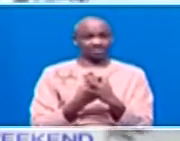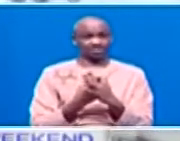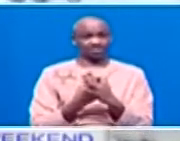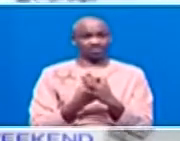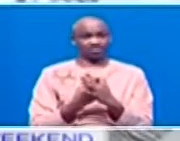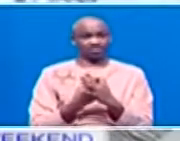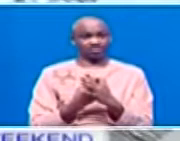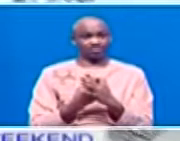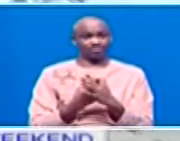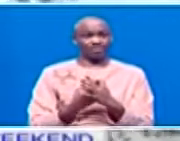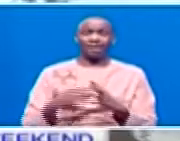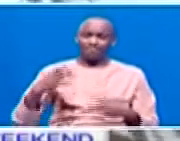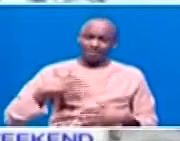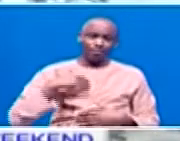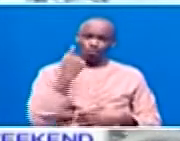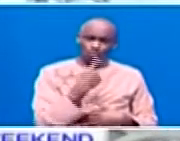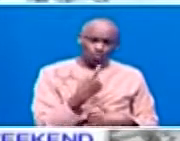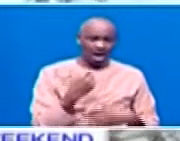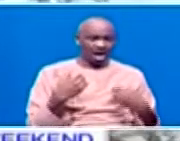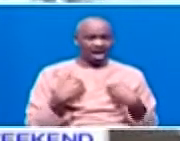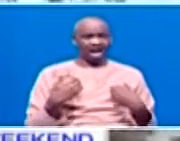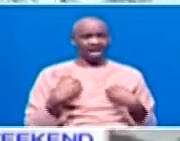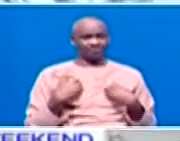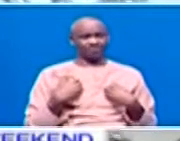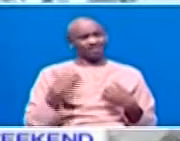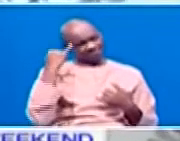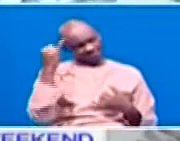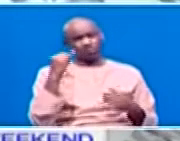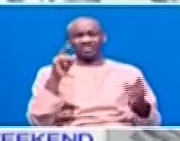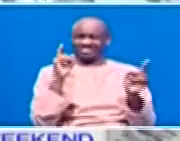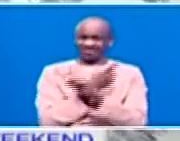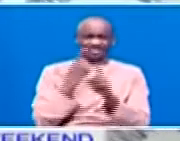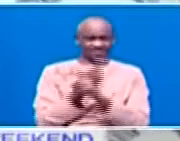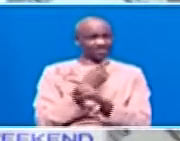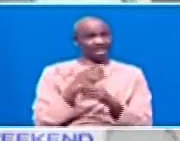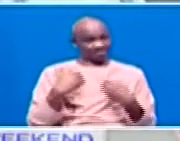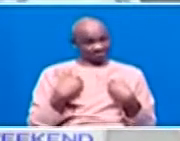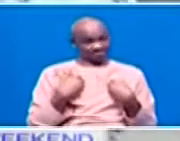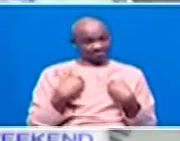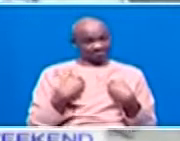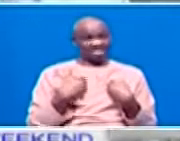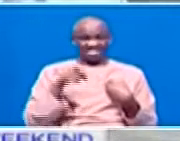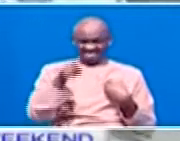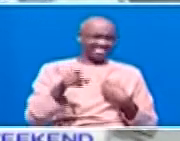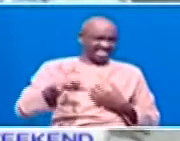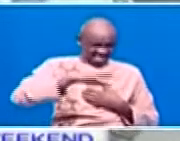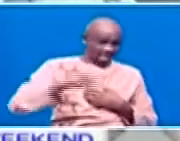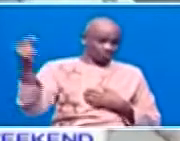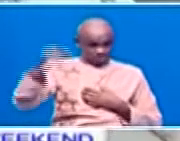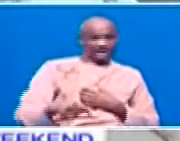that people who are having opposing views, this is the place to